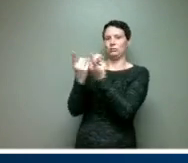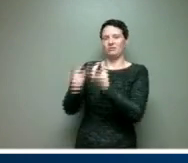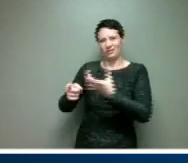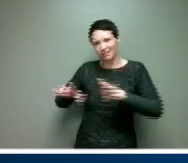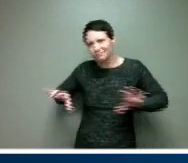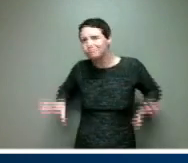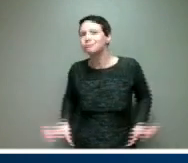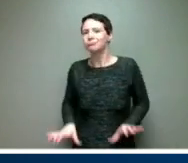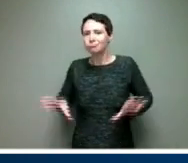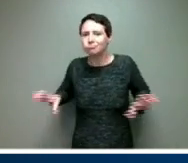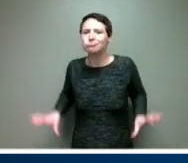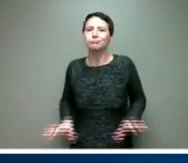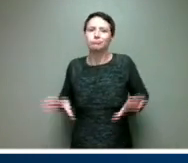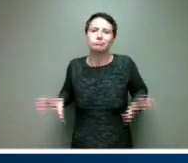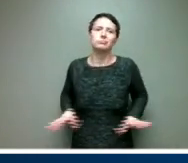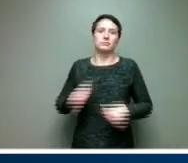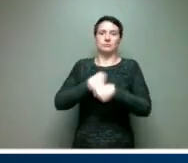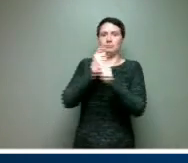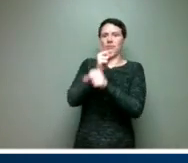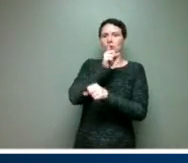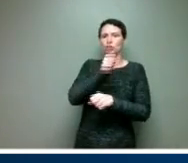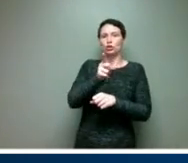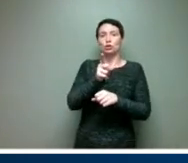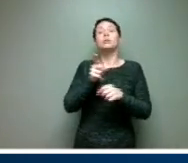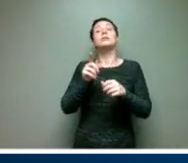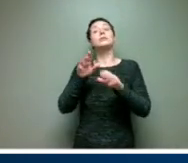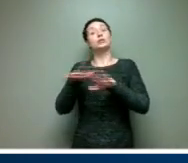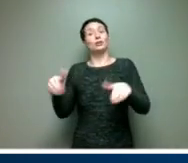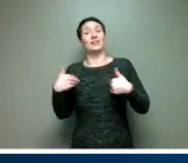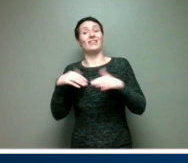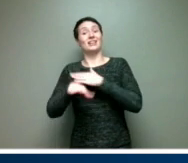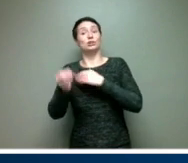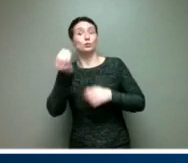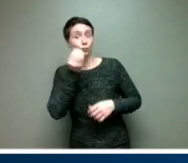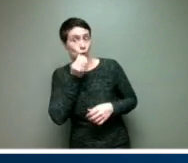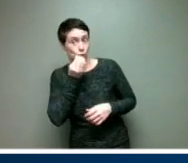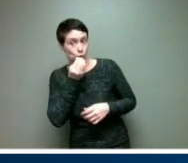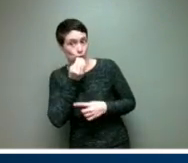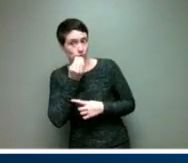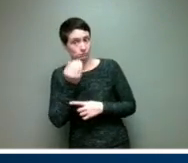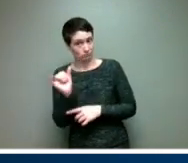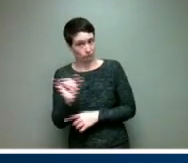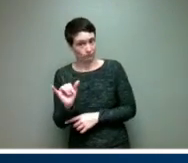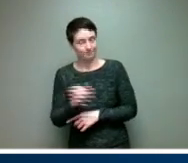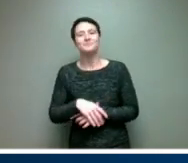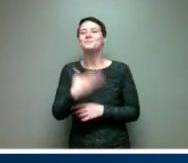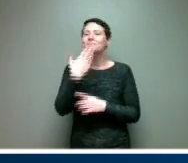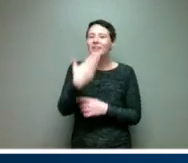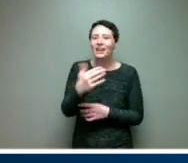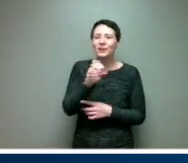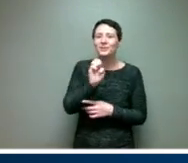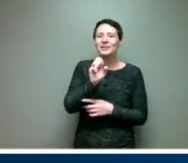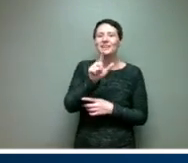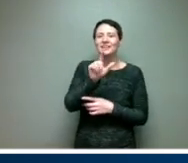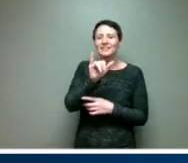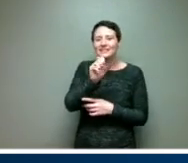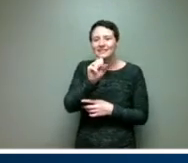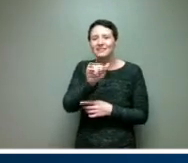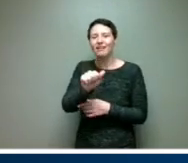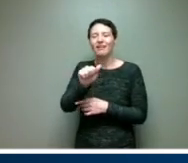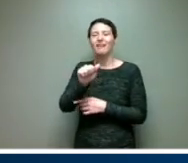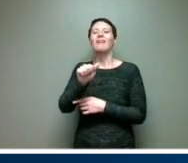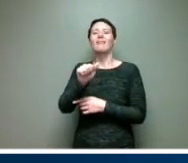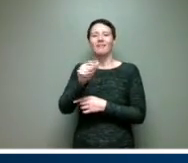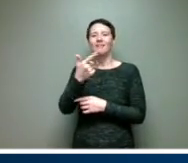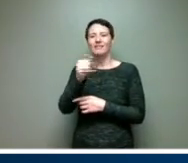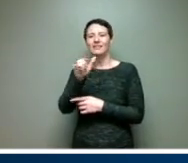ensure students have access to food. Thank you, Alicia Gillison, for joining us today. And can you share